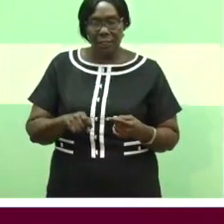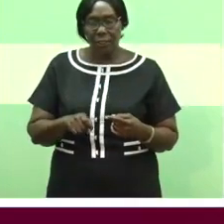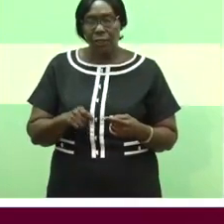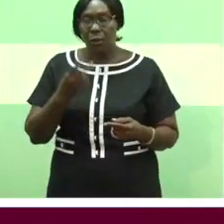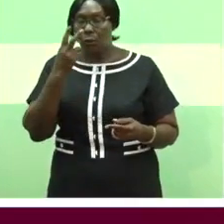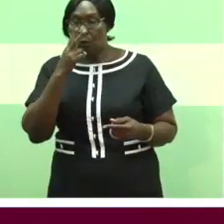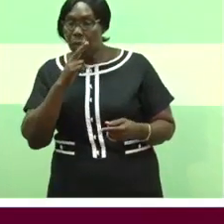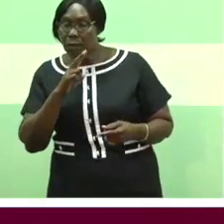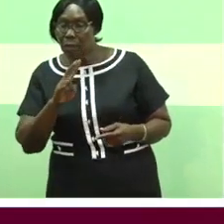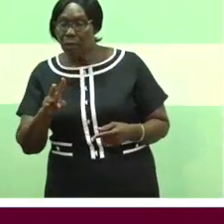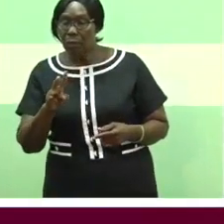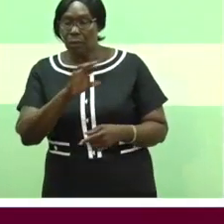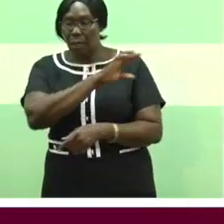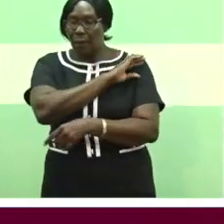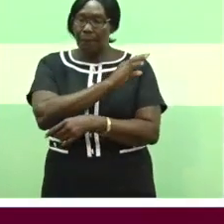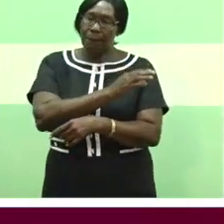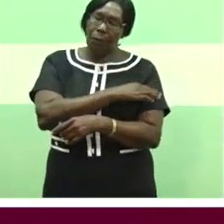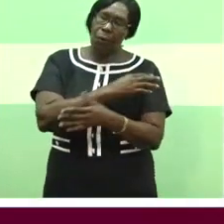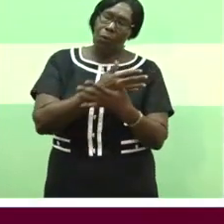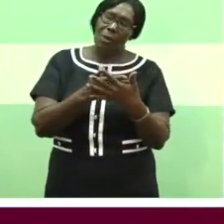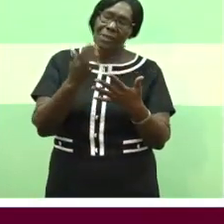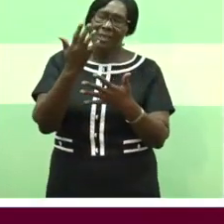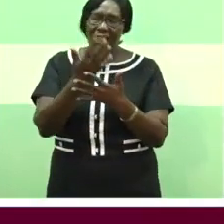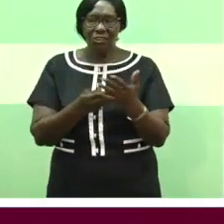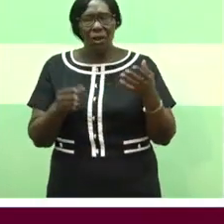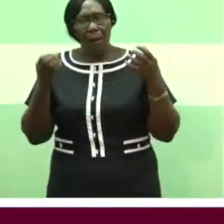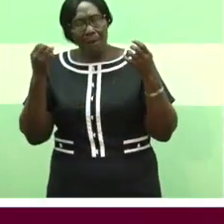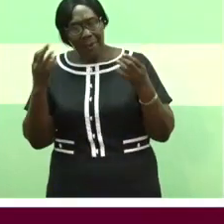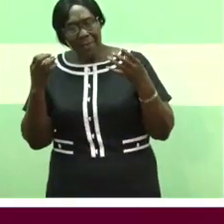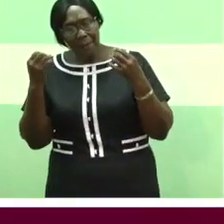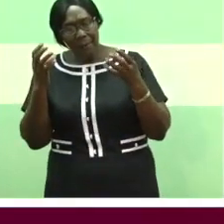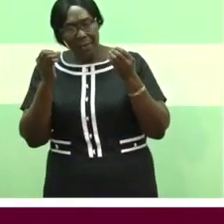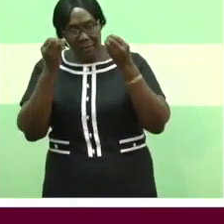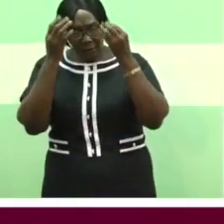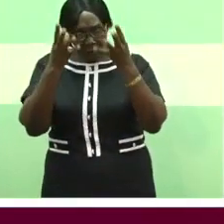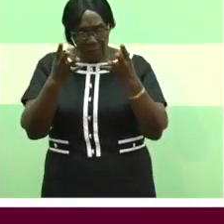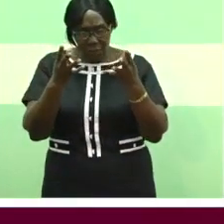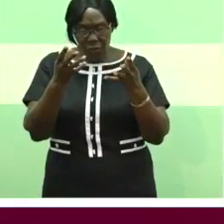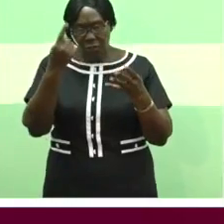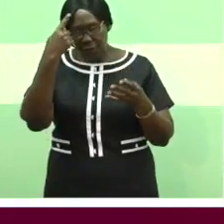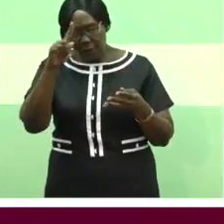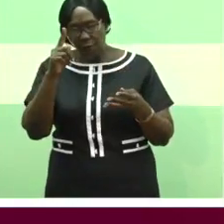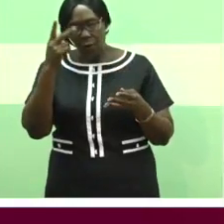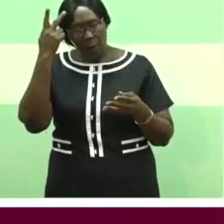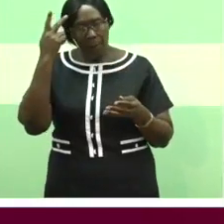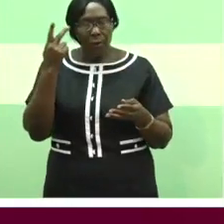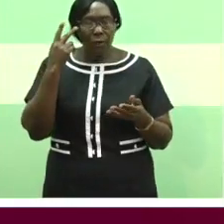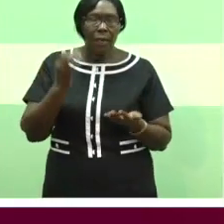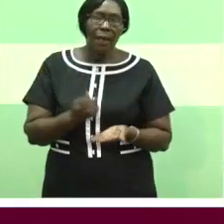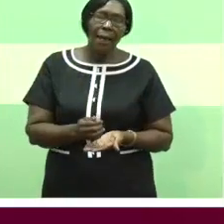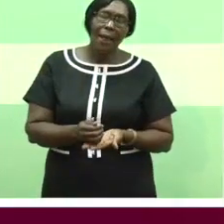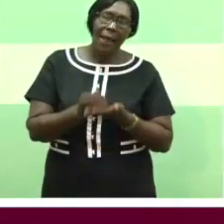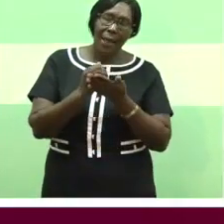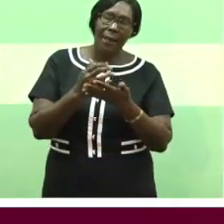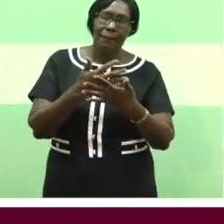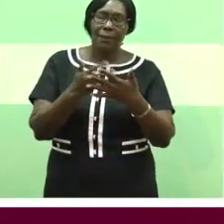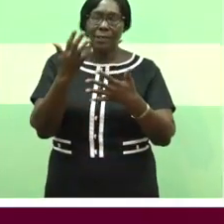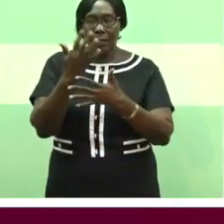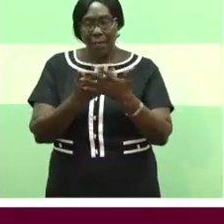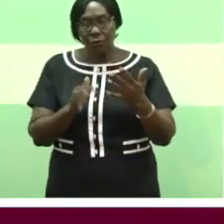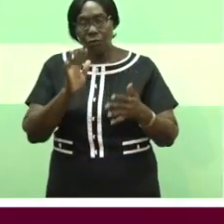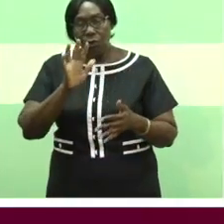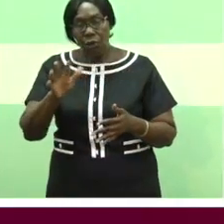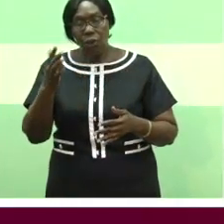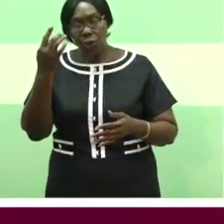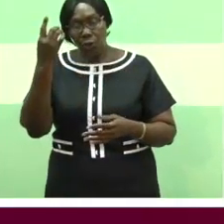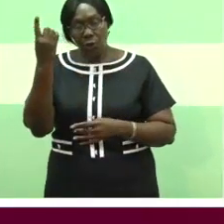to look at power schedule, because there's a lot of information there for parents that helps you to schedule your day,